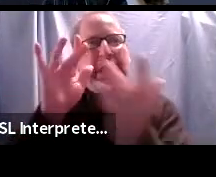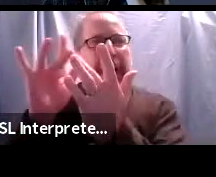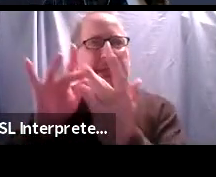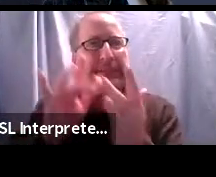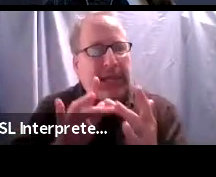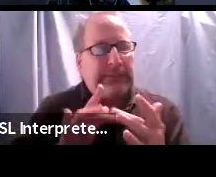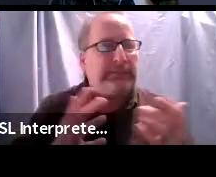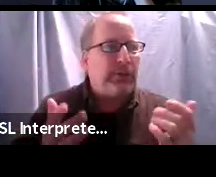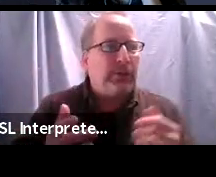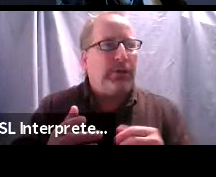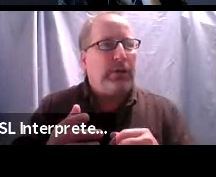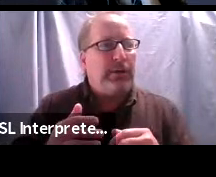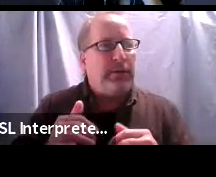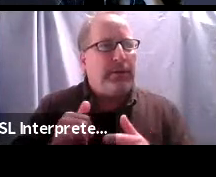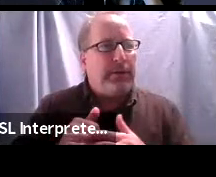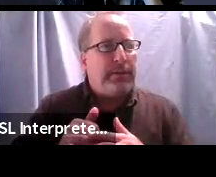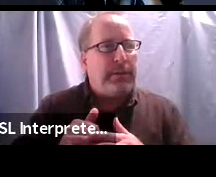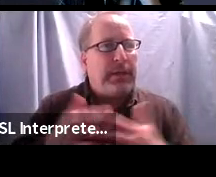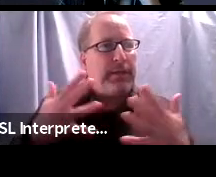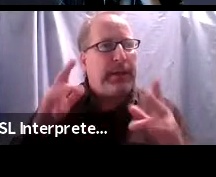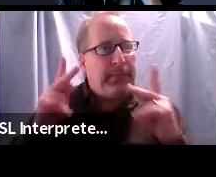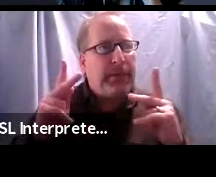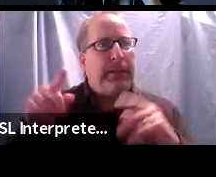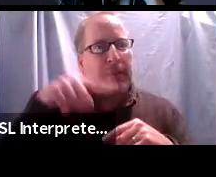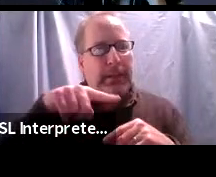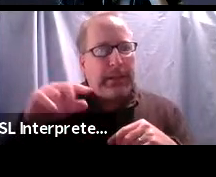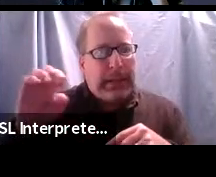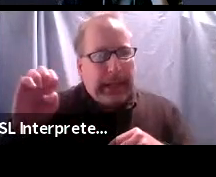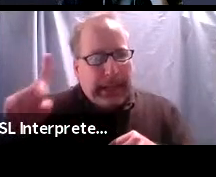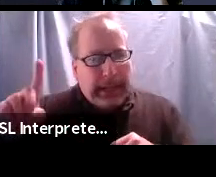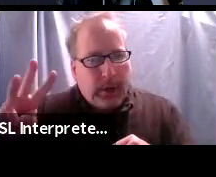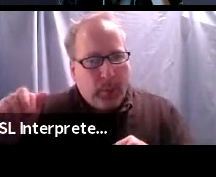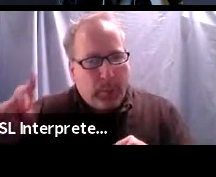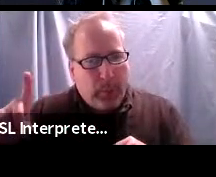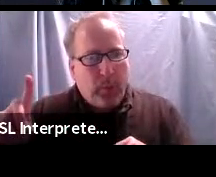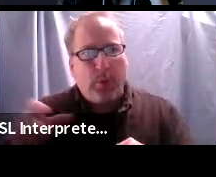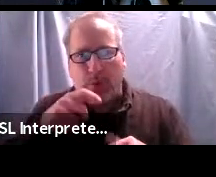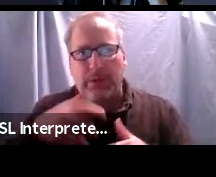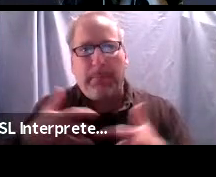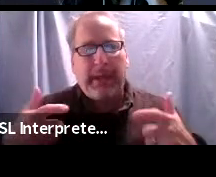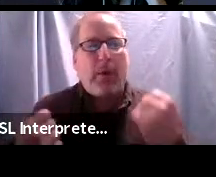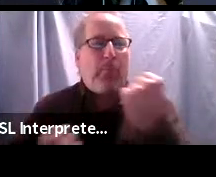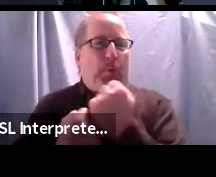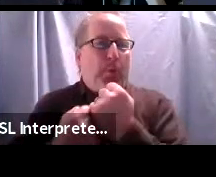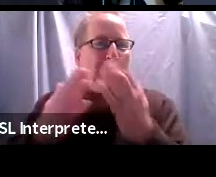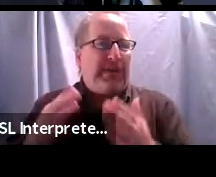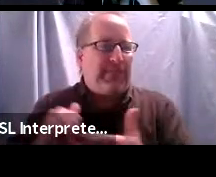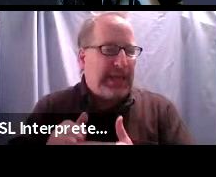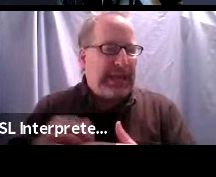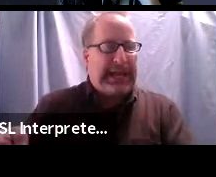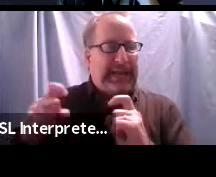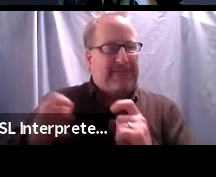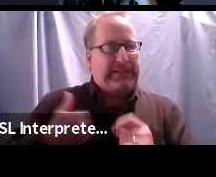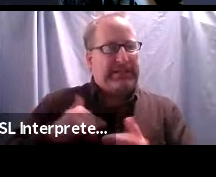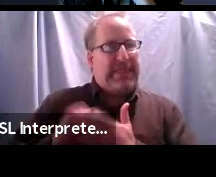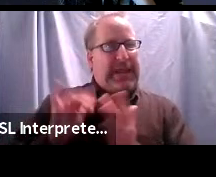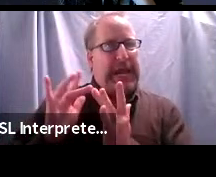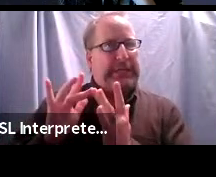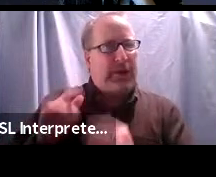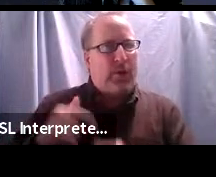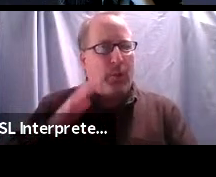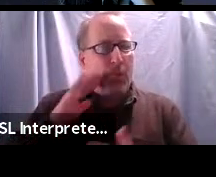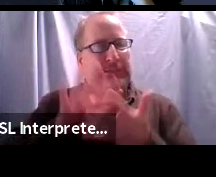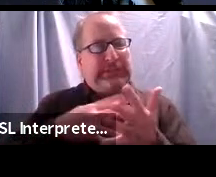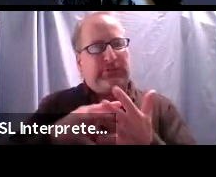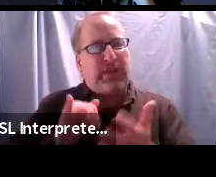same folks that a lot of folks here, including Ed Ward, who's been a really big proponent of this, have given us those contacts. We will be scheduling